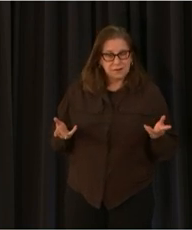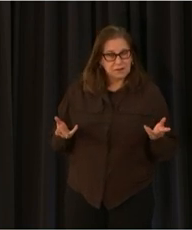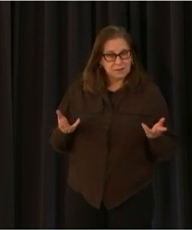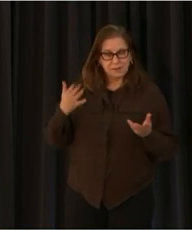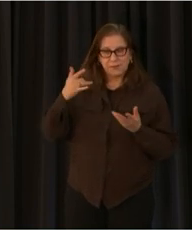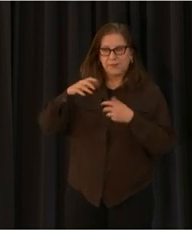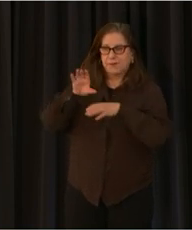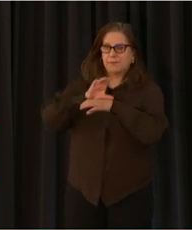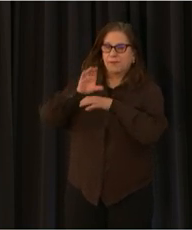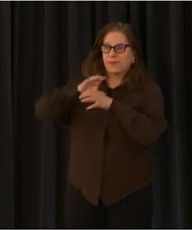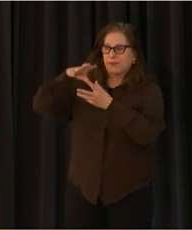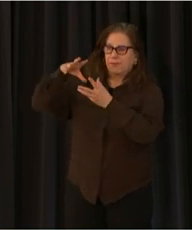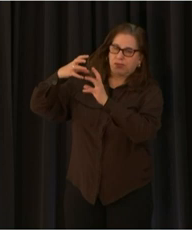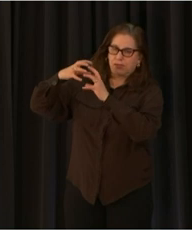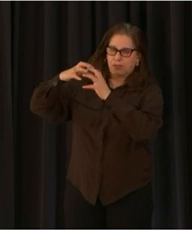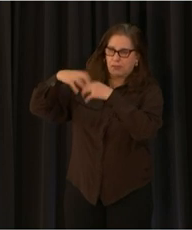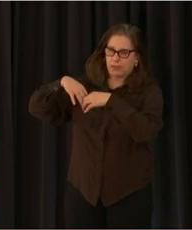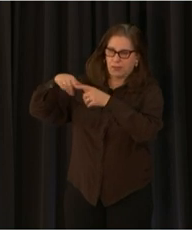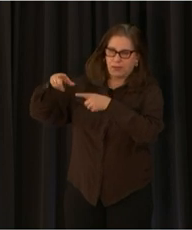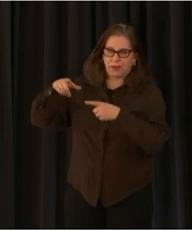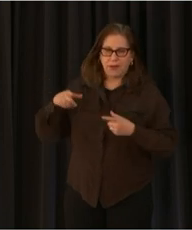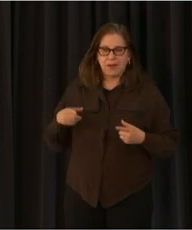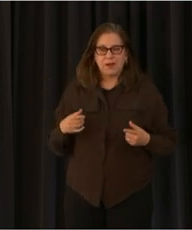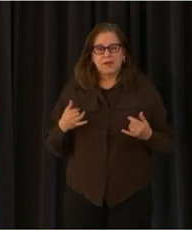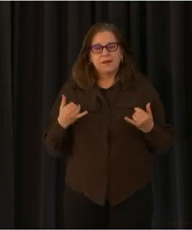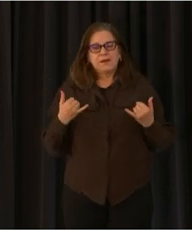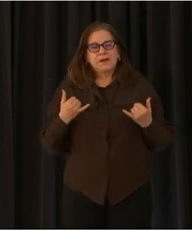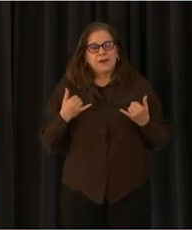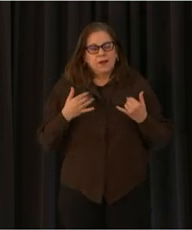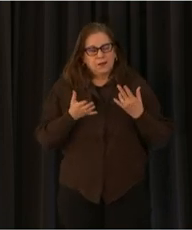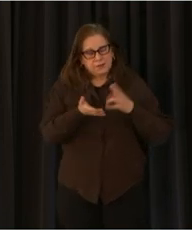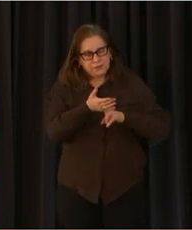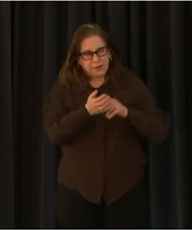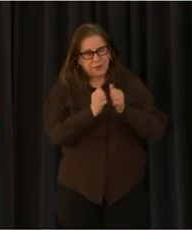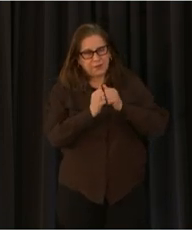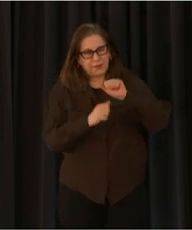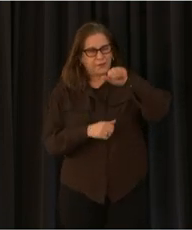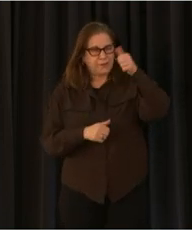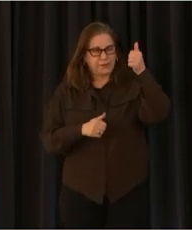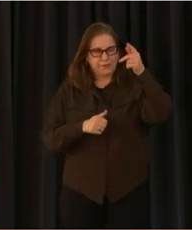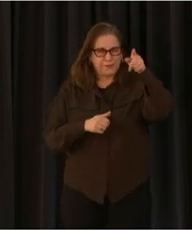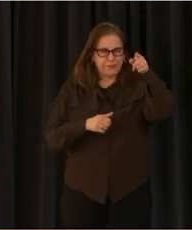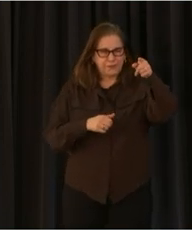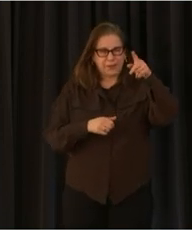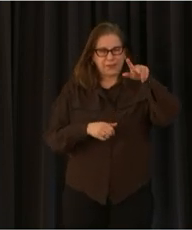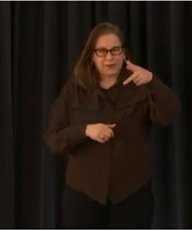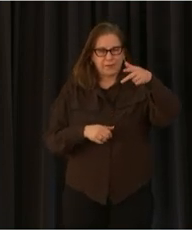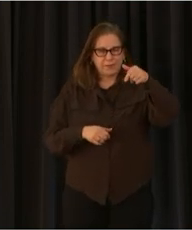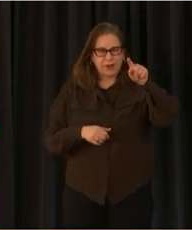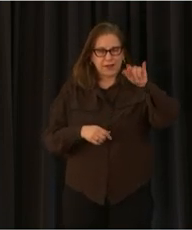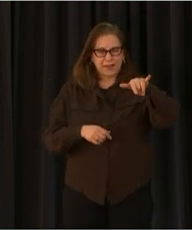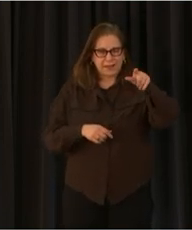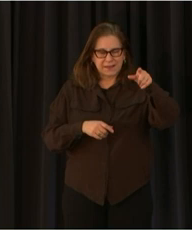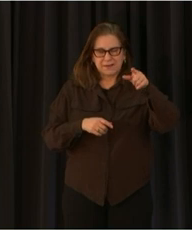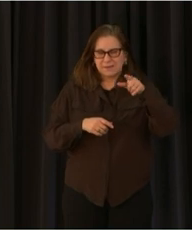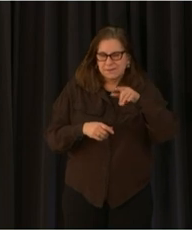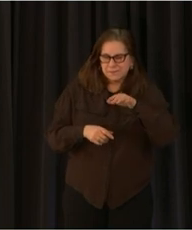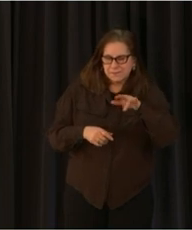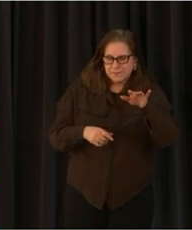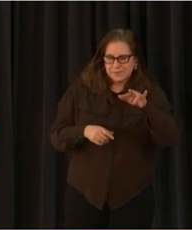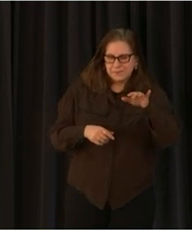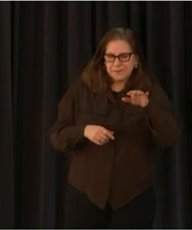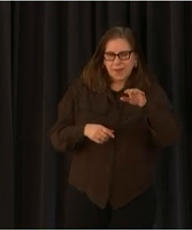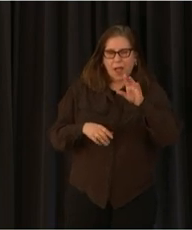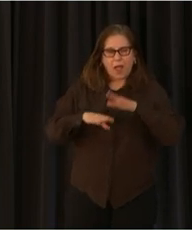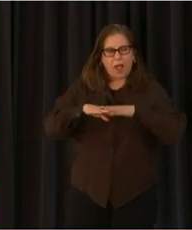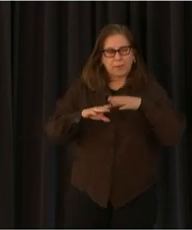issue. Once alerted by our third-party vendor OnPoint, our team, internal to government, and